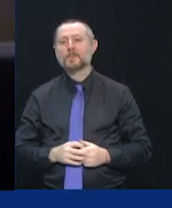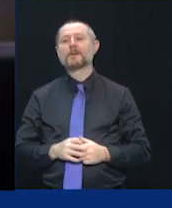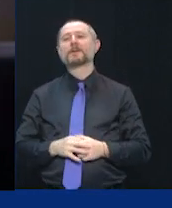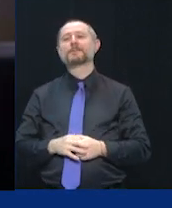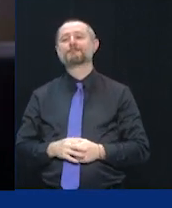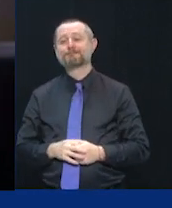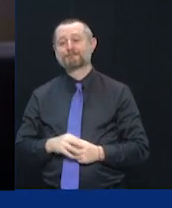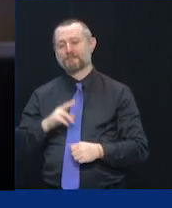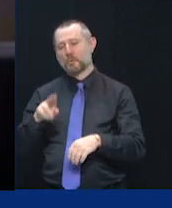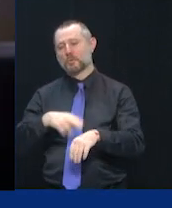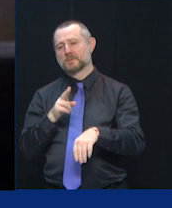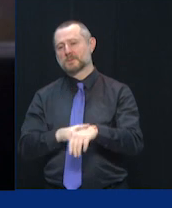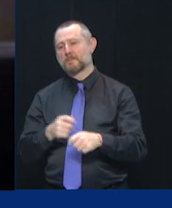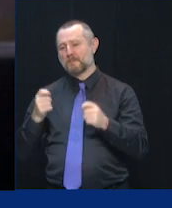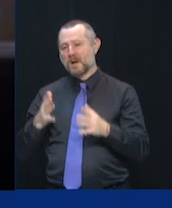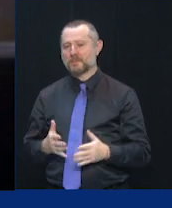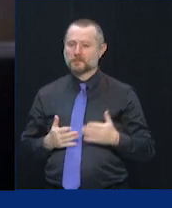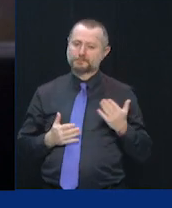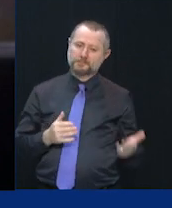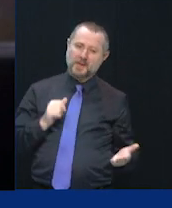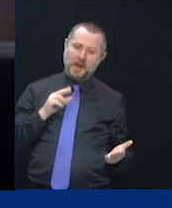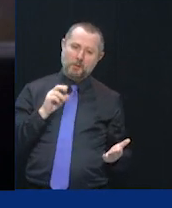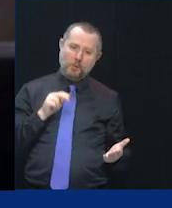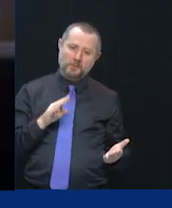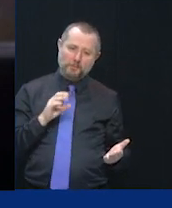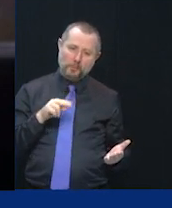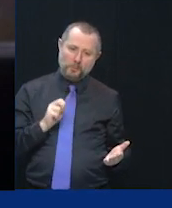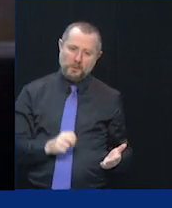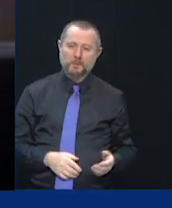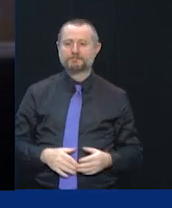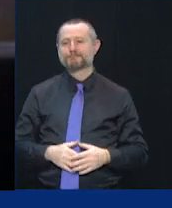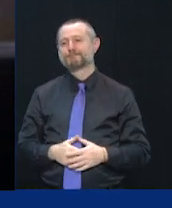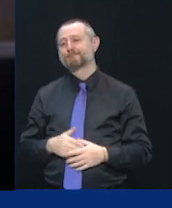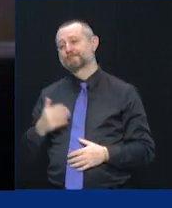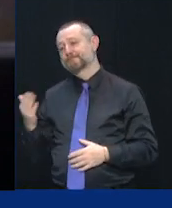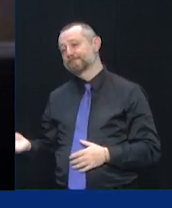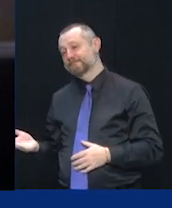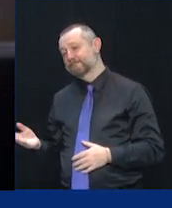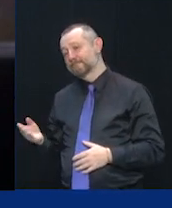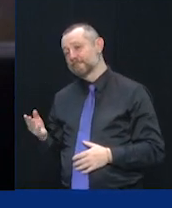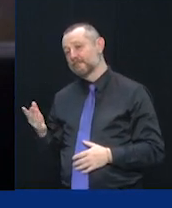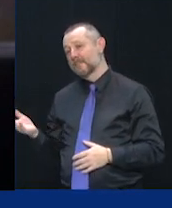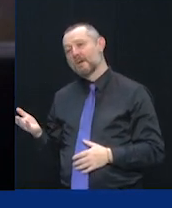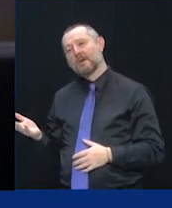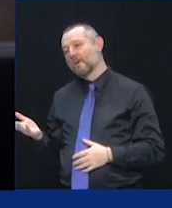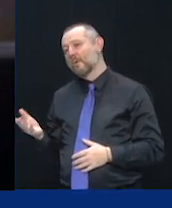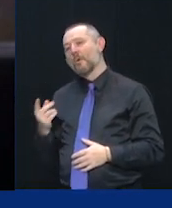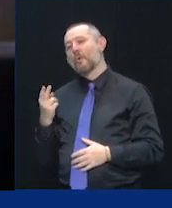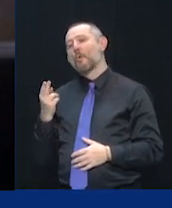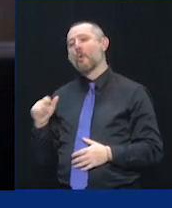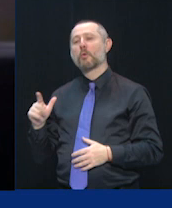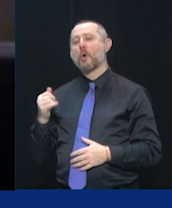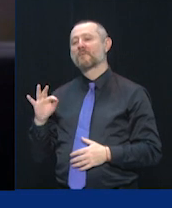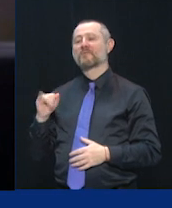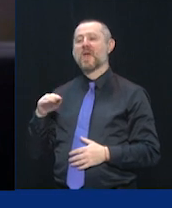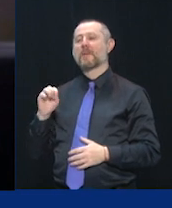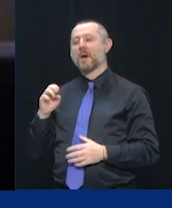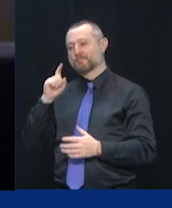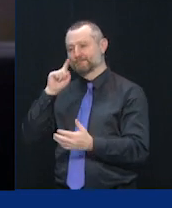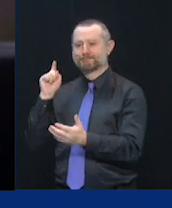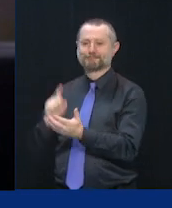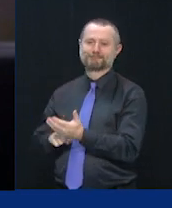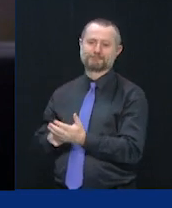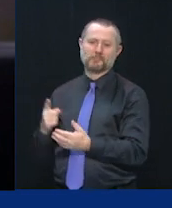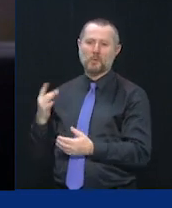our manager, Aaron Boone, and the only unanimous Hall of Fame person ever elected, the greatest, one of